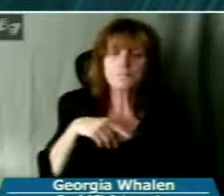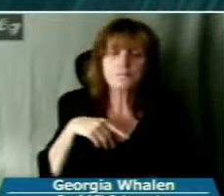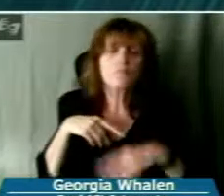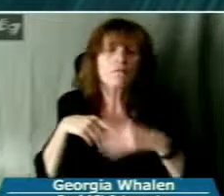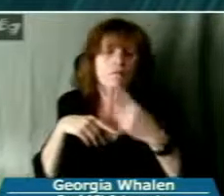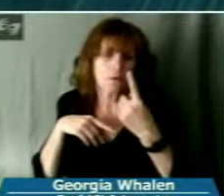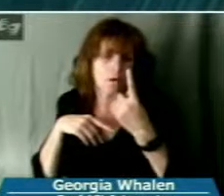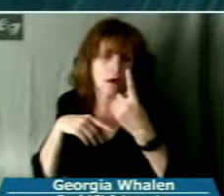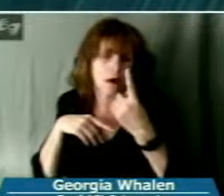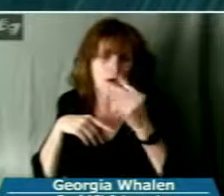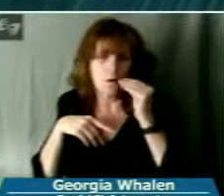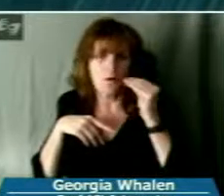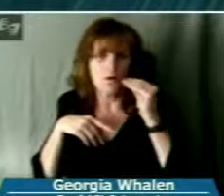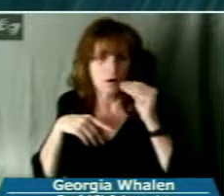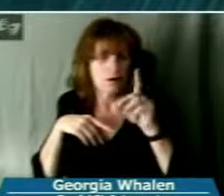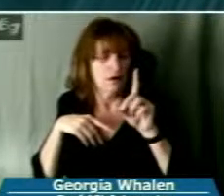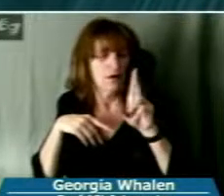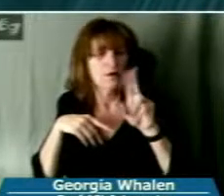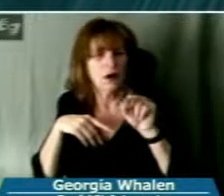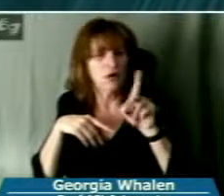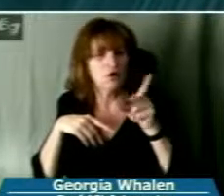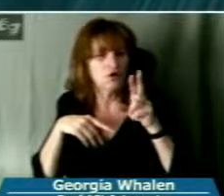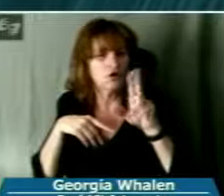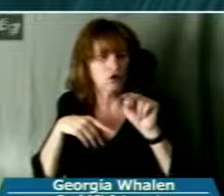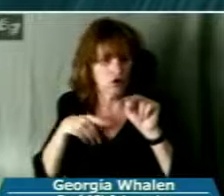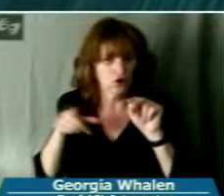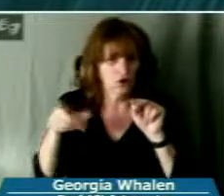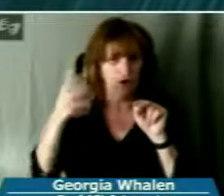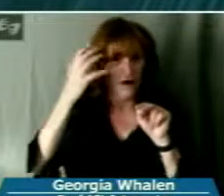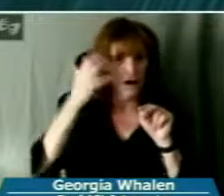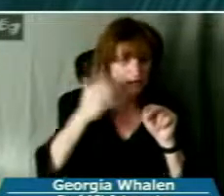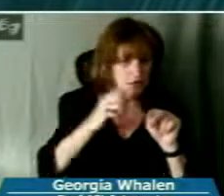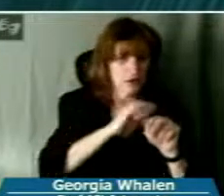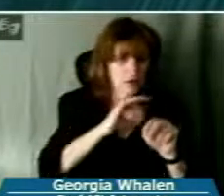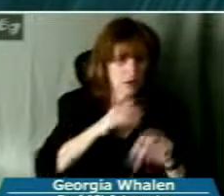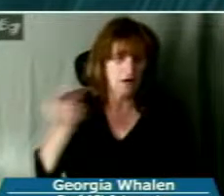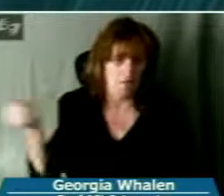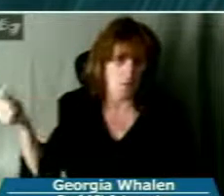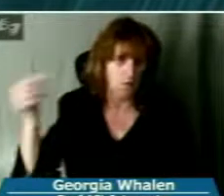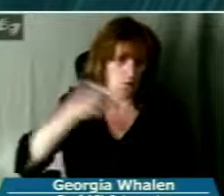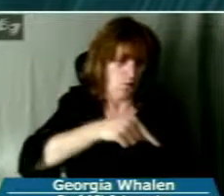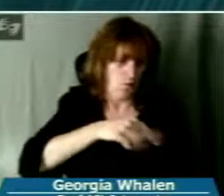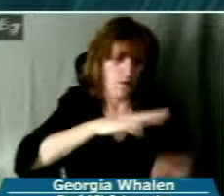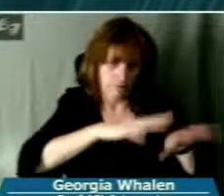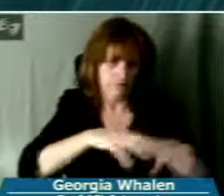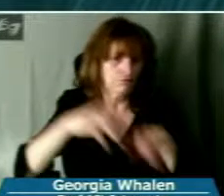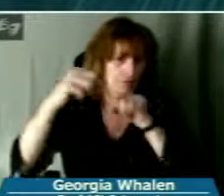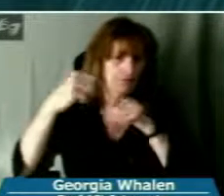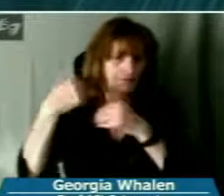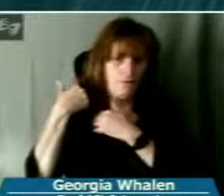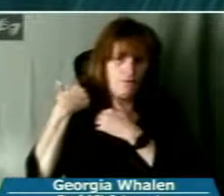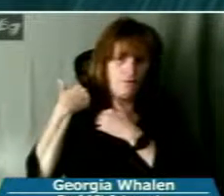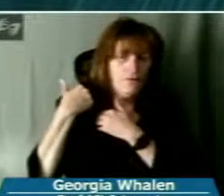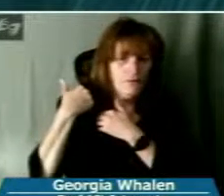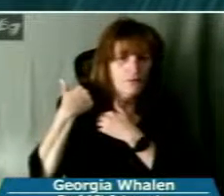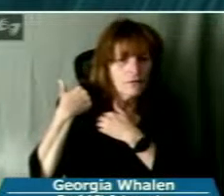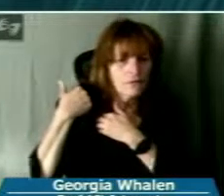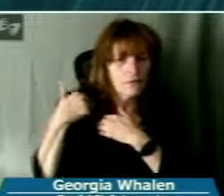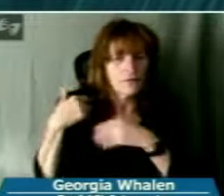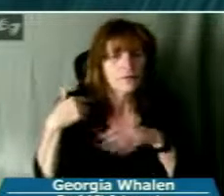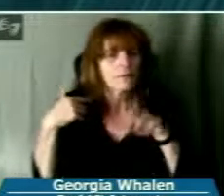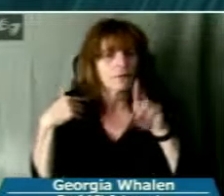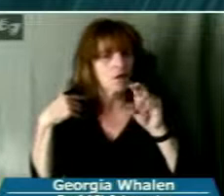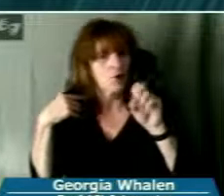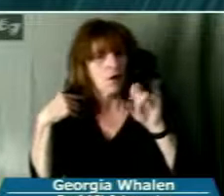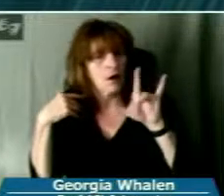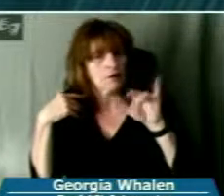we began that process so they were well prepared. We had not yet gotten to these facilities in that process, but they were scheduled to occur